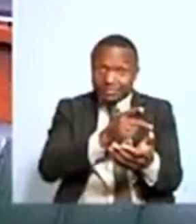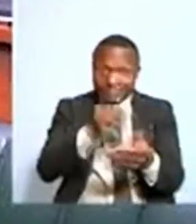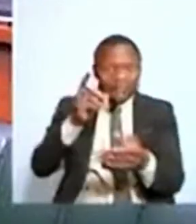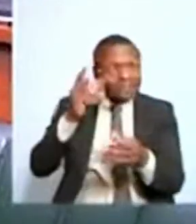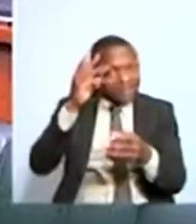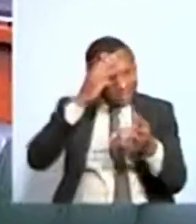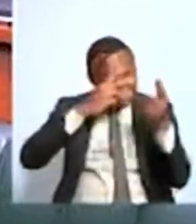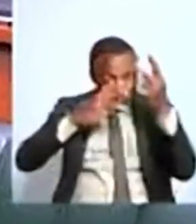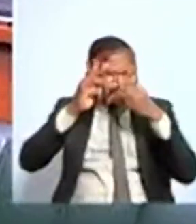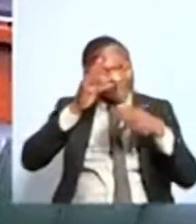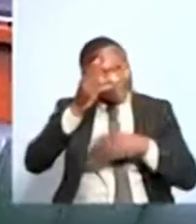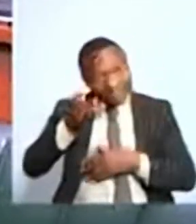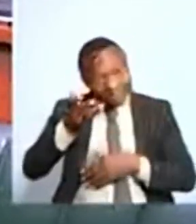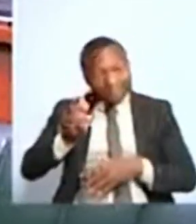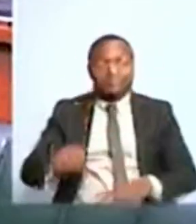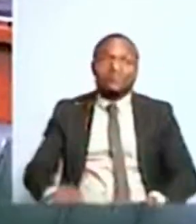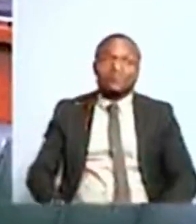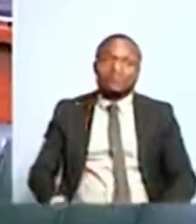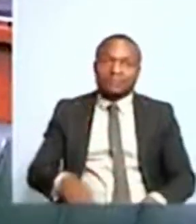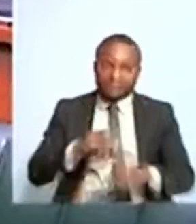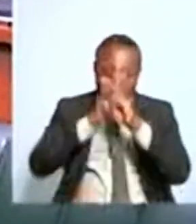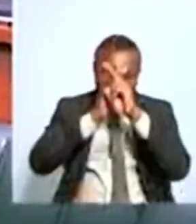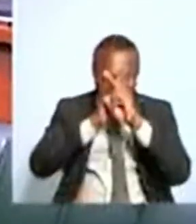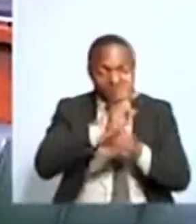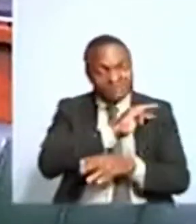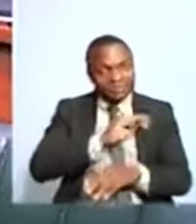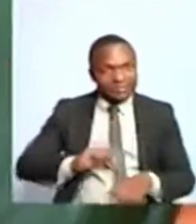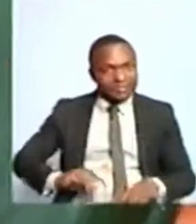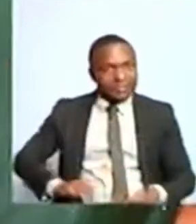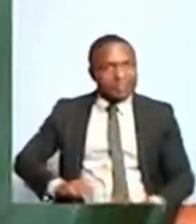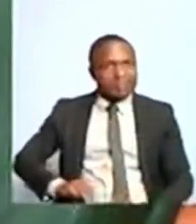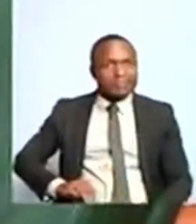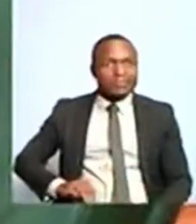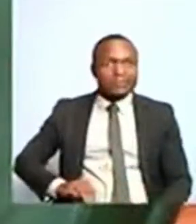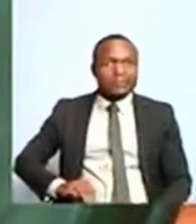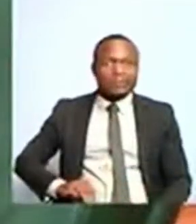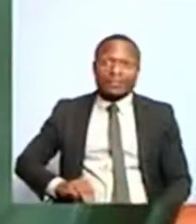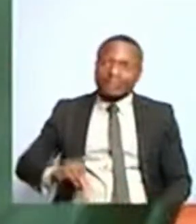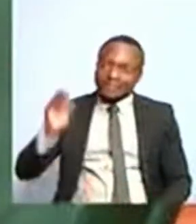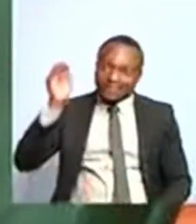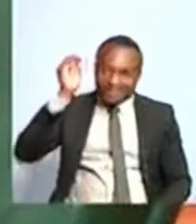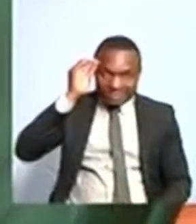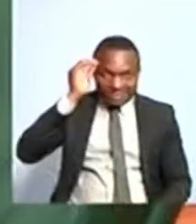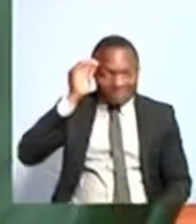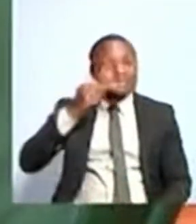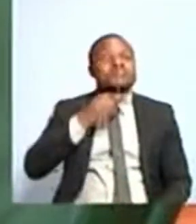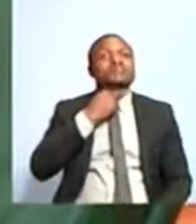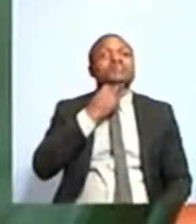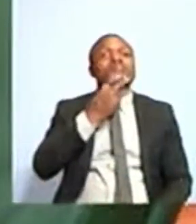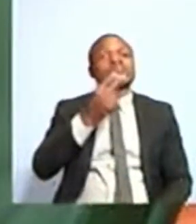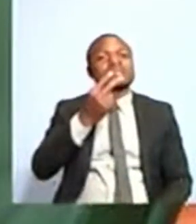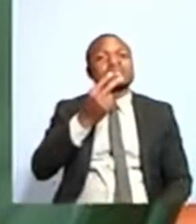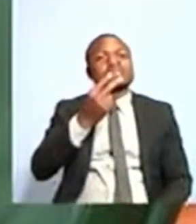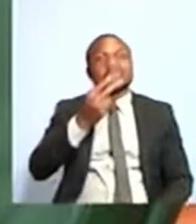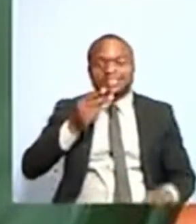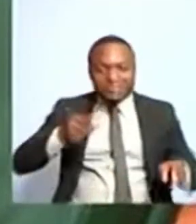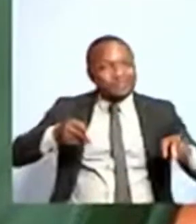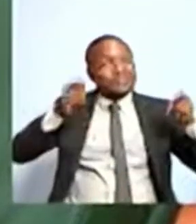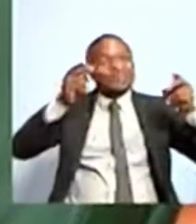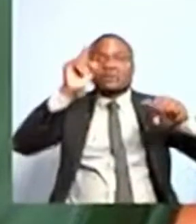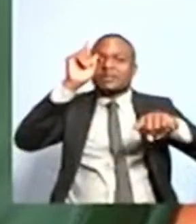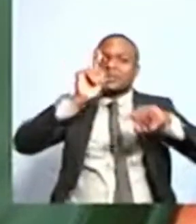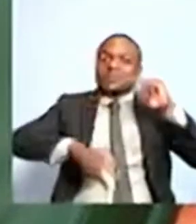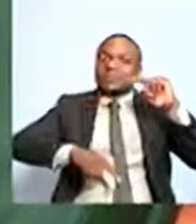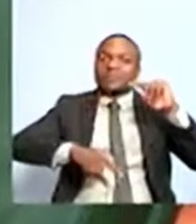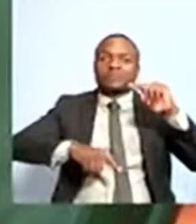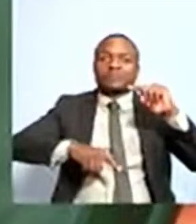concerned. Honorable member. Yes. I know your voice is quite sharp, but you can't moderate